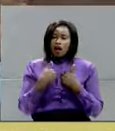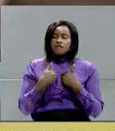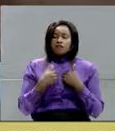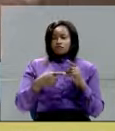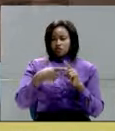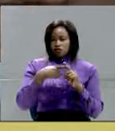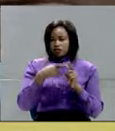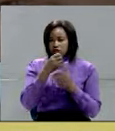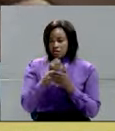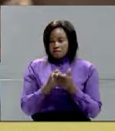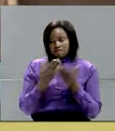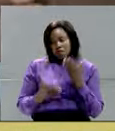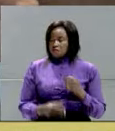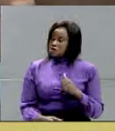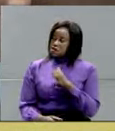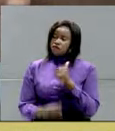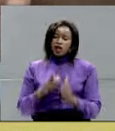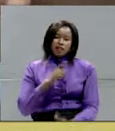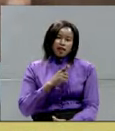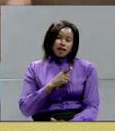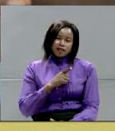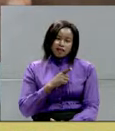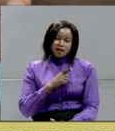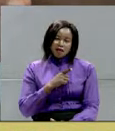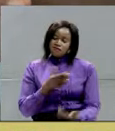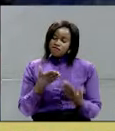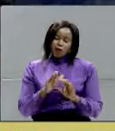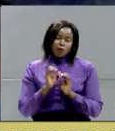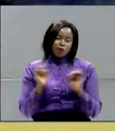may have been fortunate enough not to lose her life,